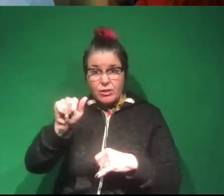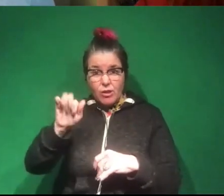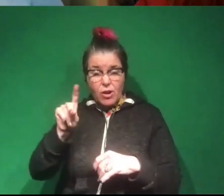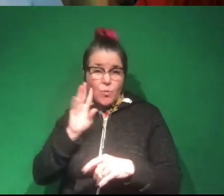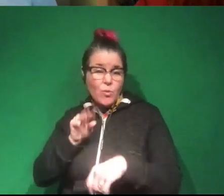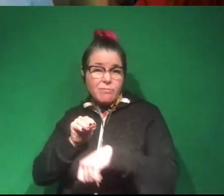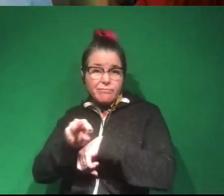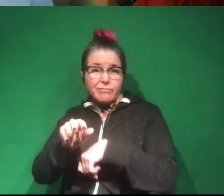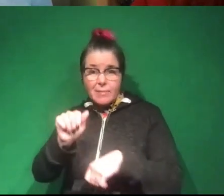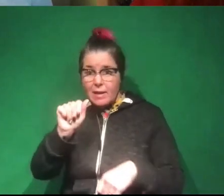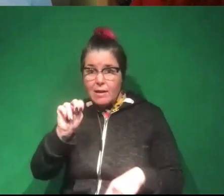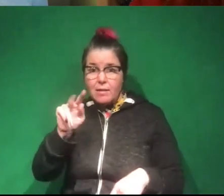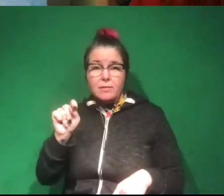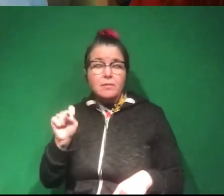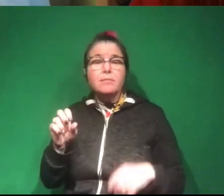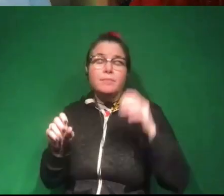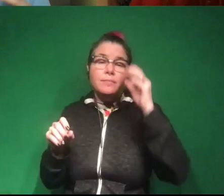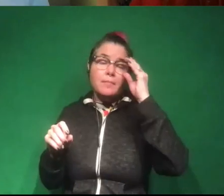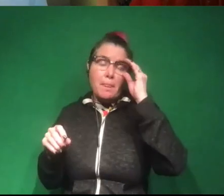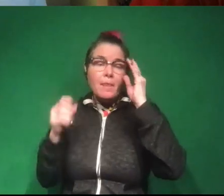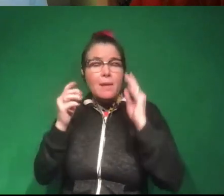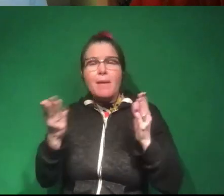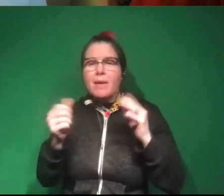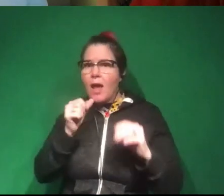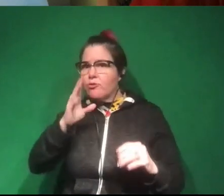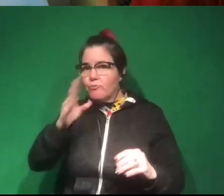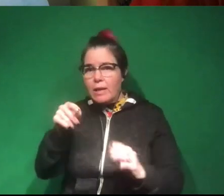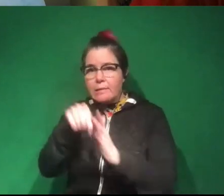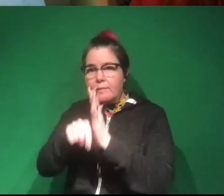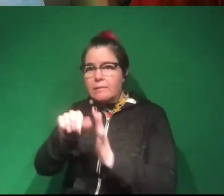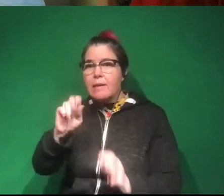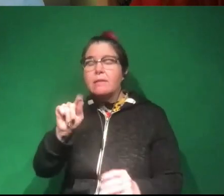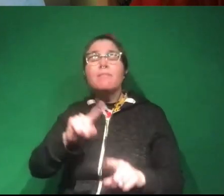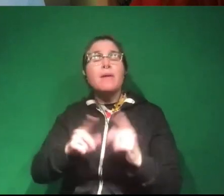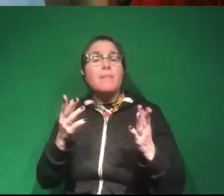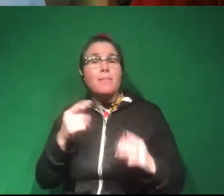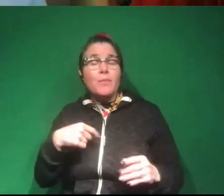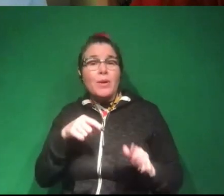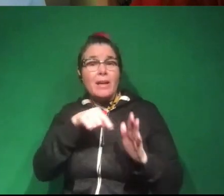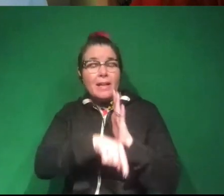ants. We might not even be impacting ants directly, but we might be killing a bunch of the